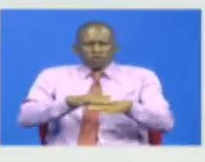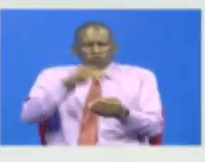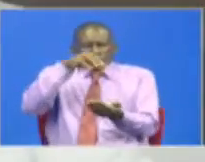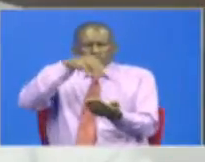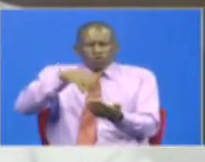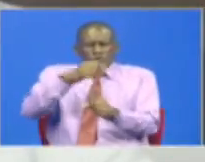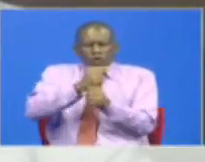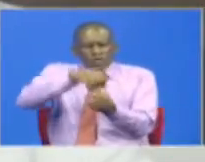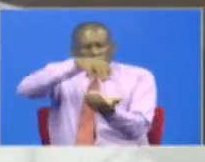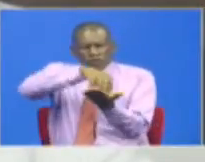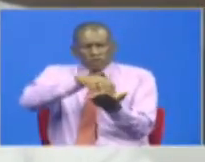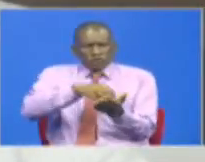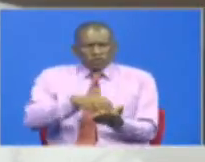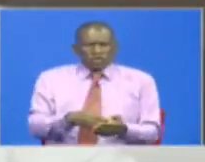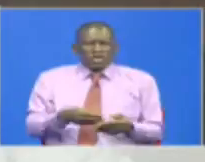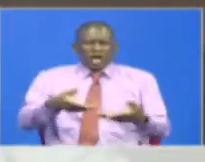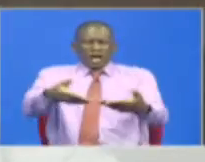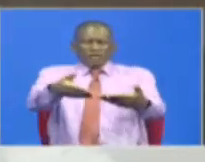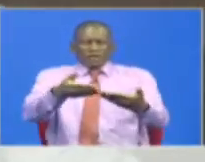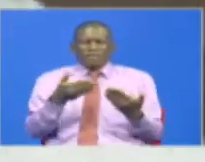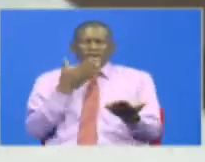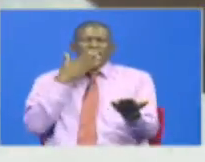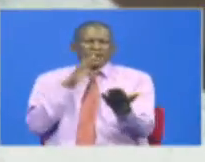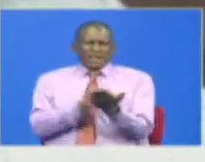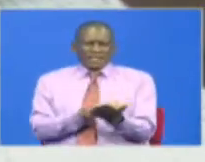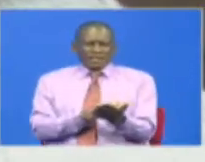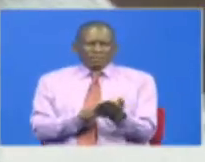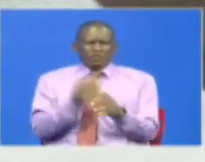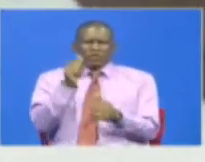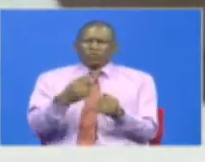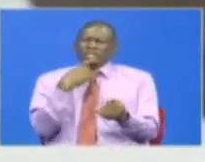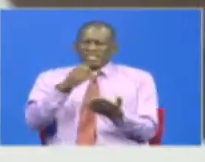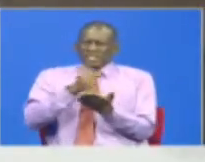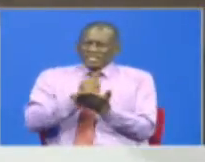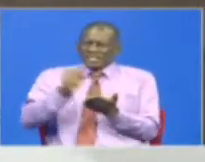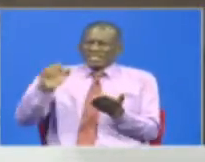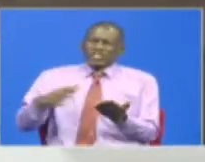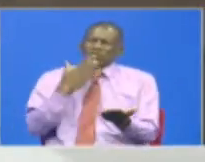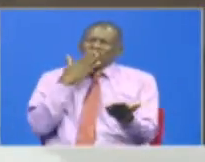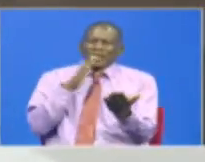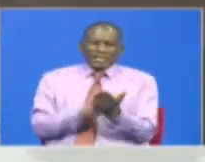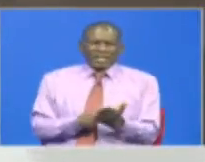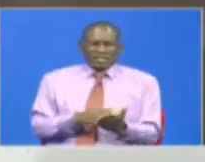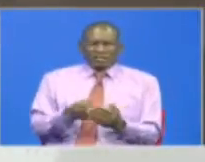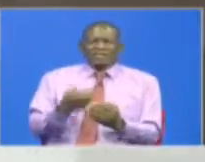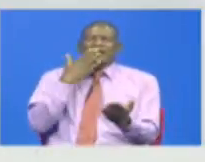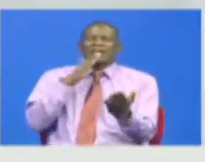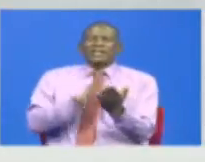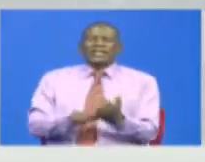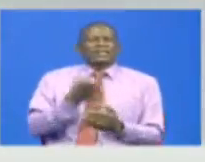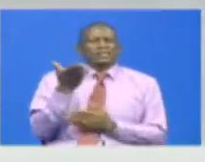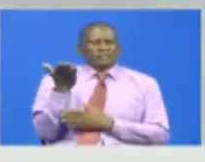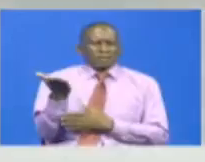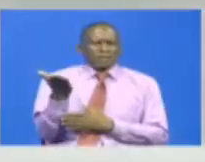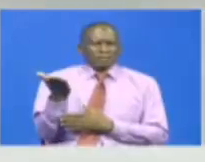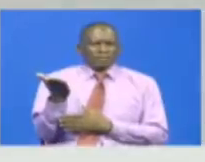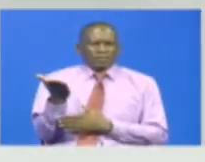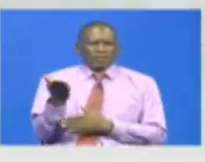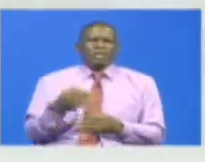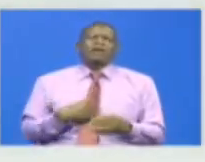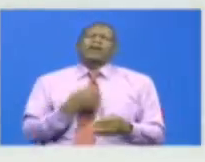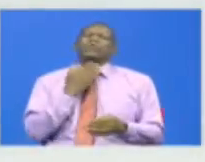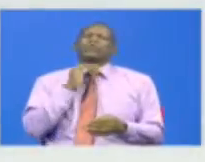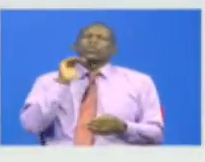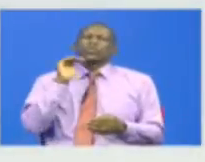measures. Nimepatiwa barua ambayo inaitwa suspension na ndio hii barua hiyo. Na ningetaka kuuliza